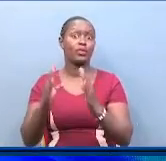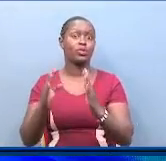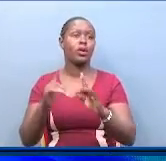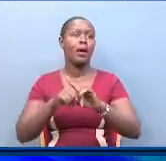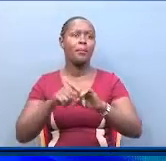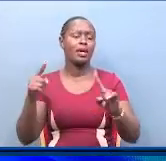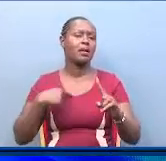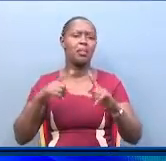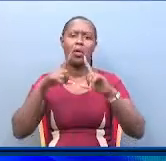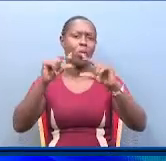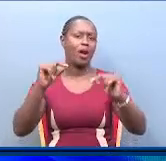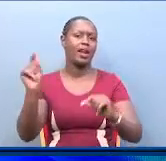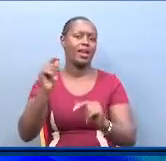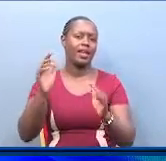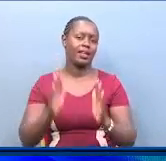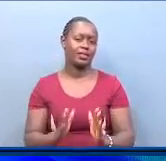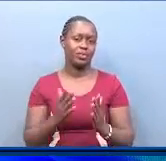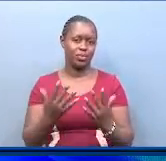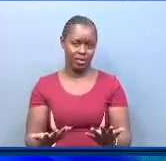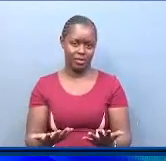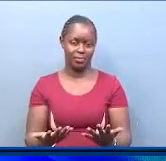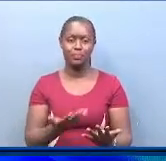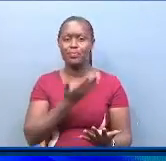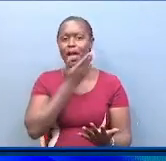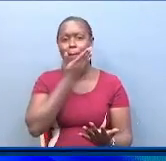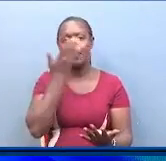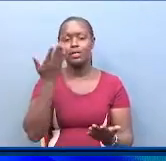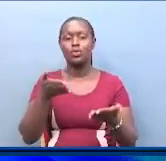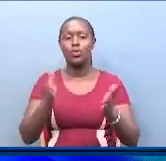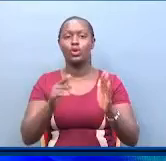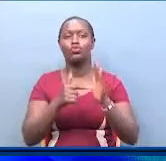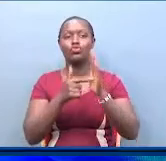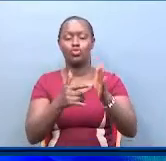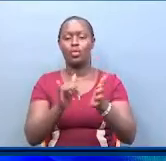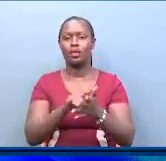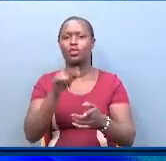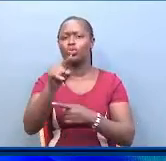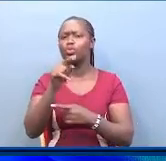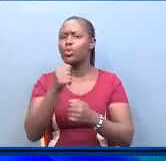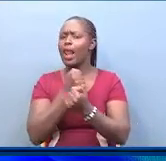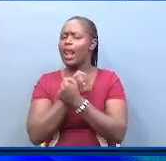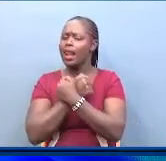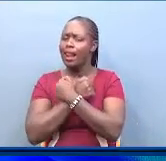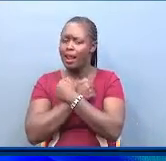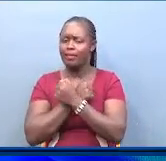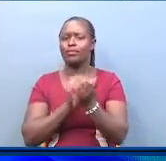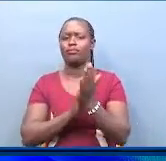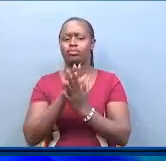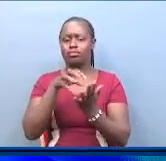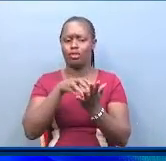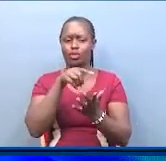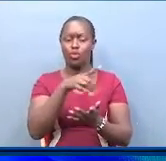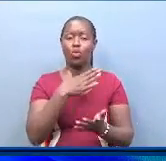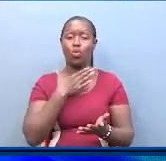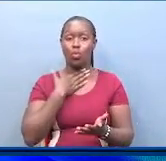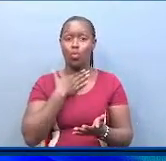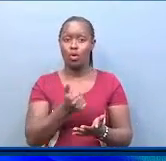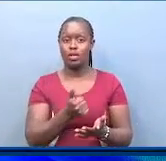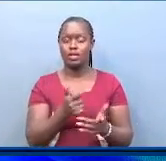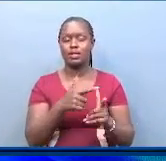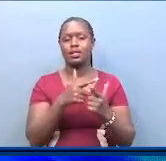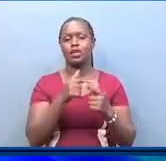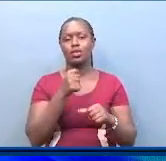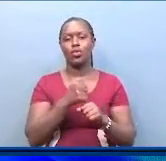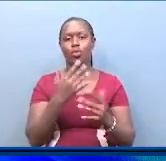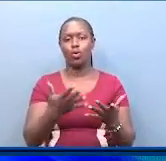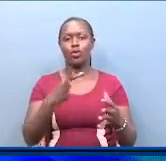tell Kenyans, the best way to show that you love that candidate that you want is to